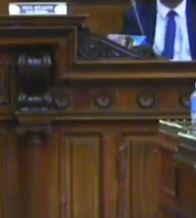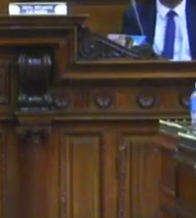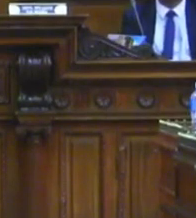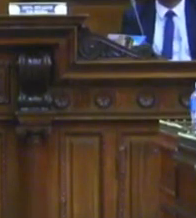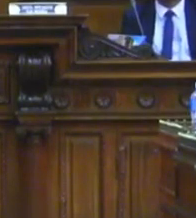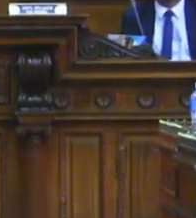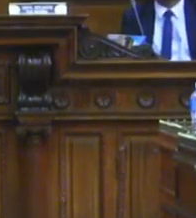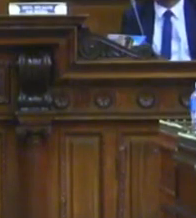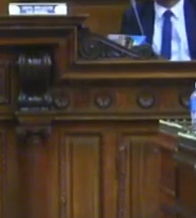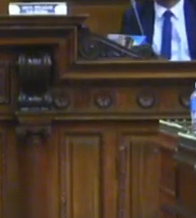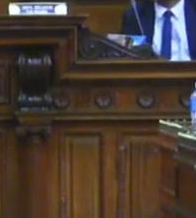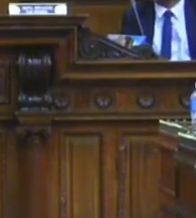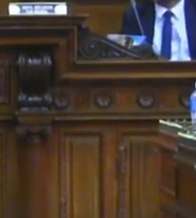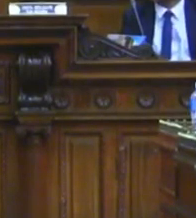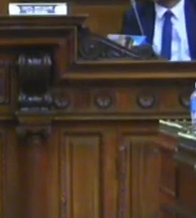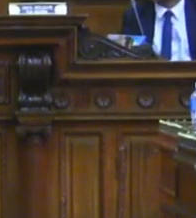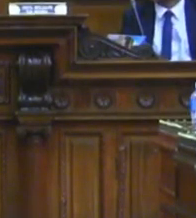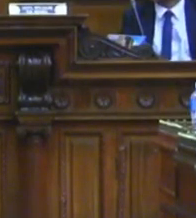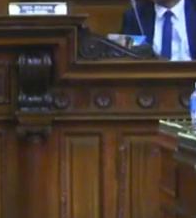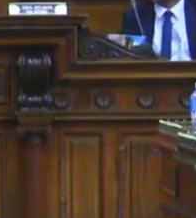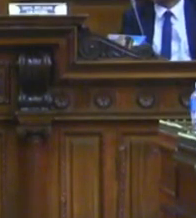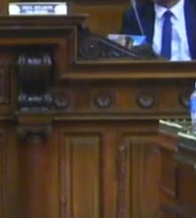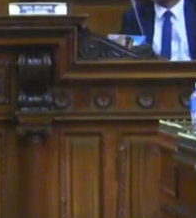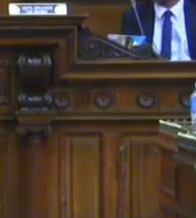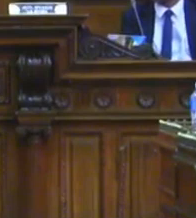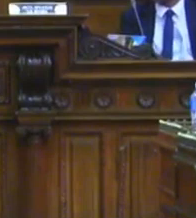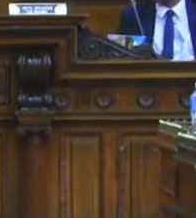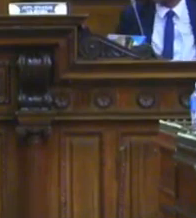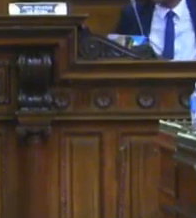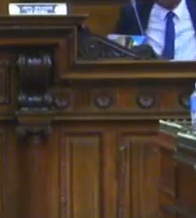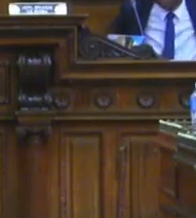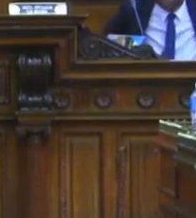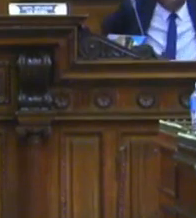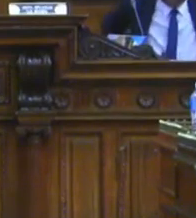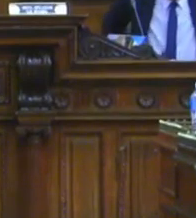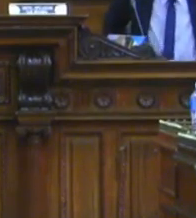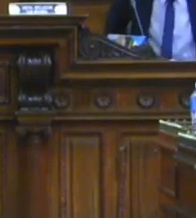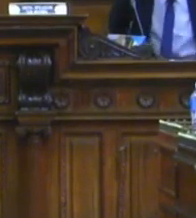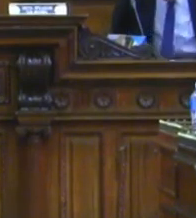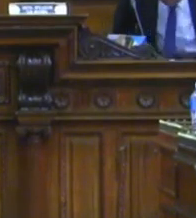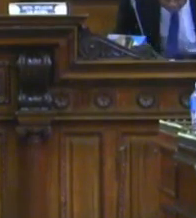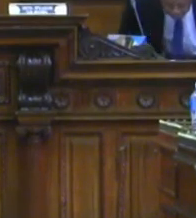the 21st of November, 2023. The House is adjourned. I thank you.